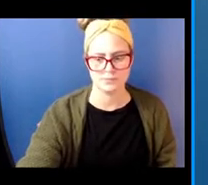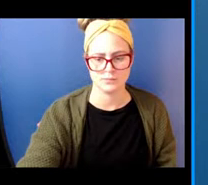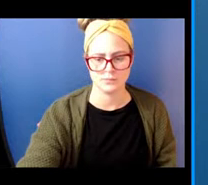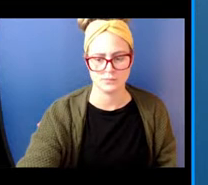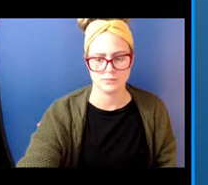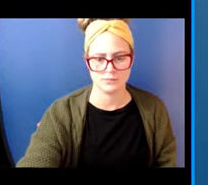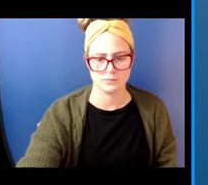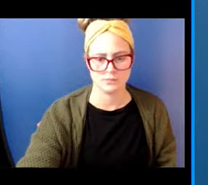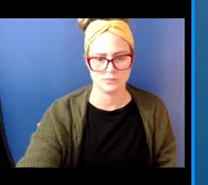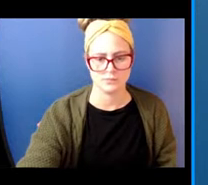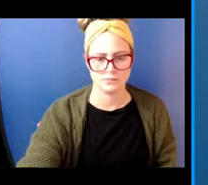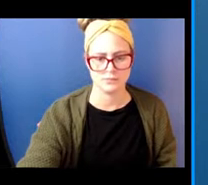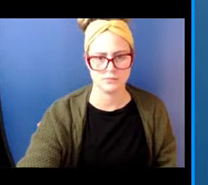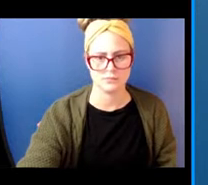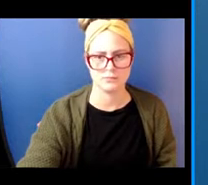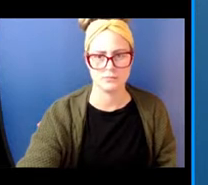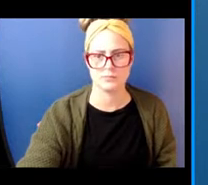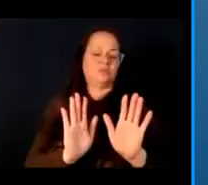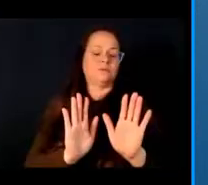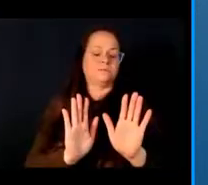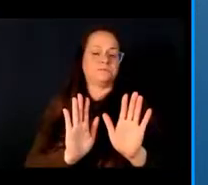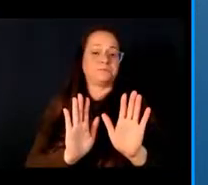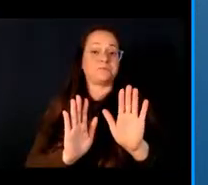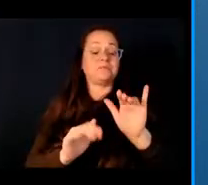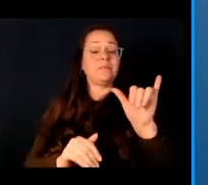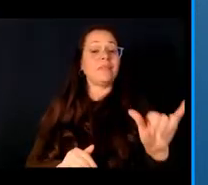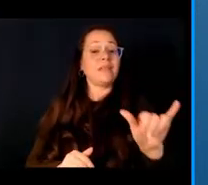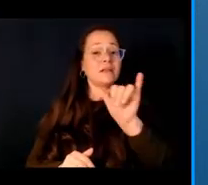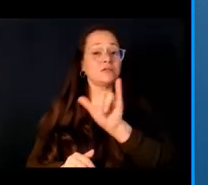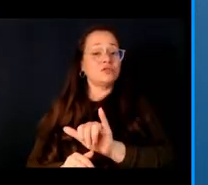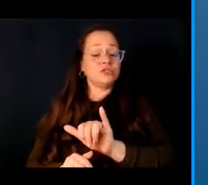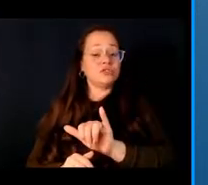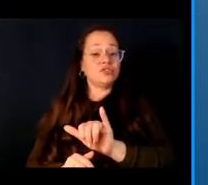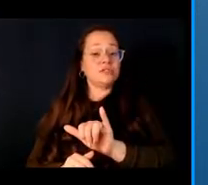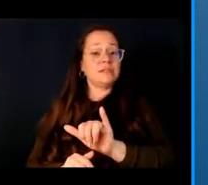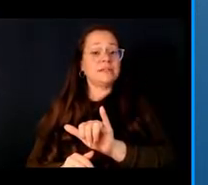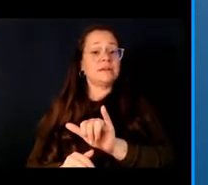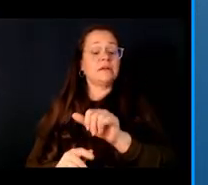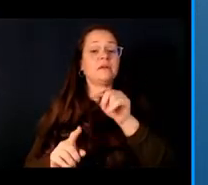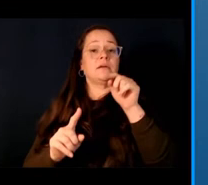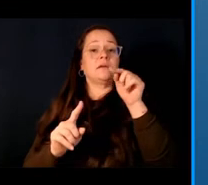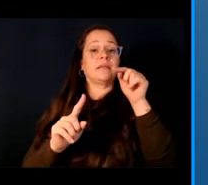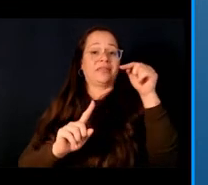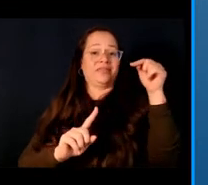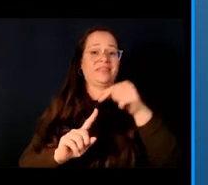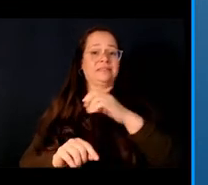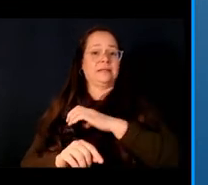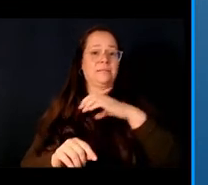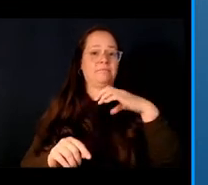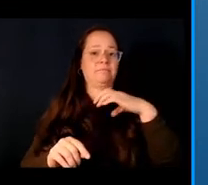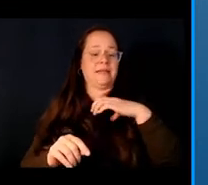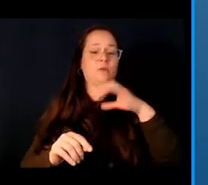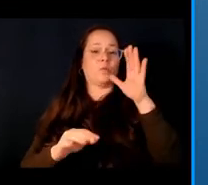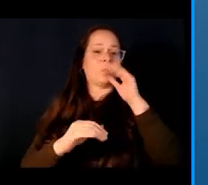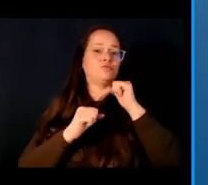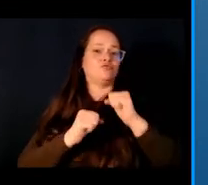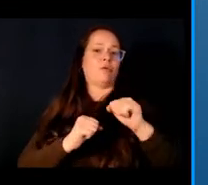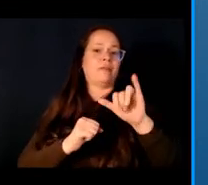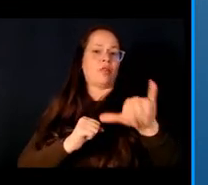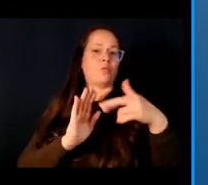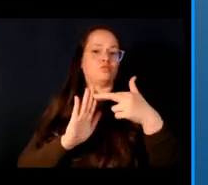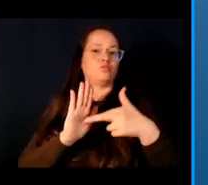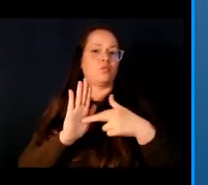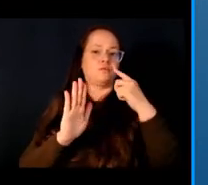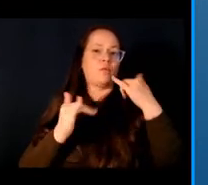half their delegates in addition this committee strengthened those rules this cycle